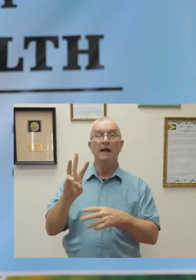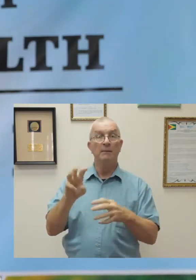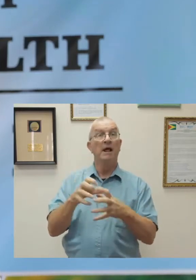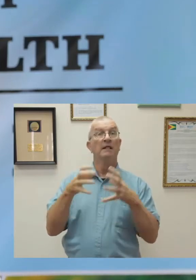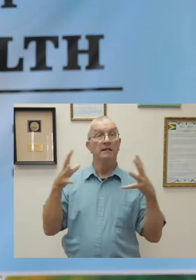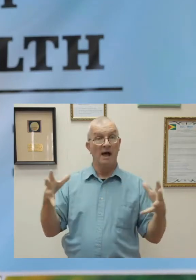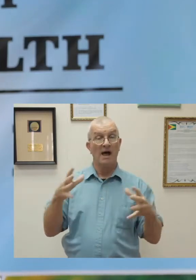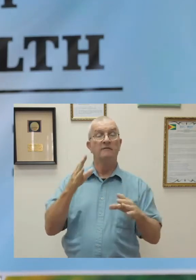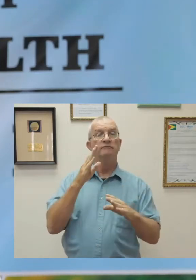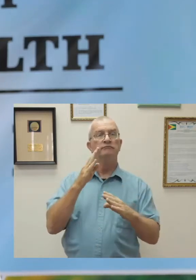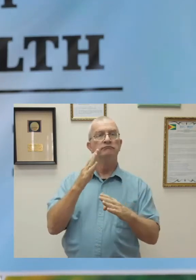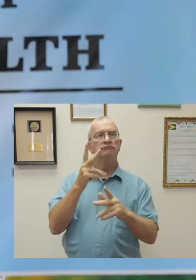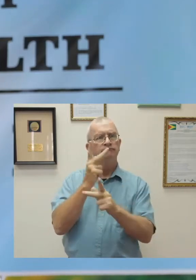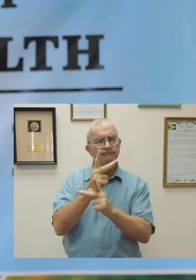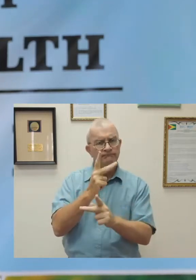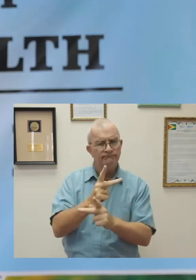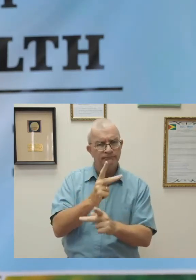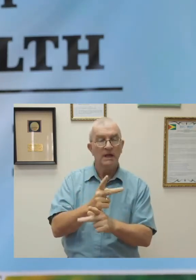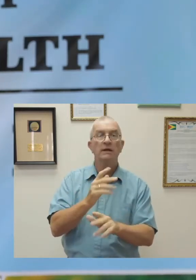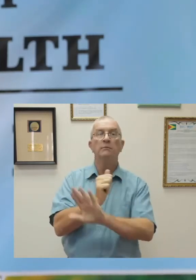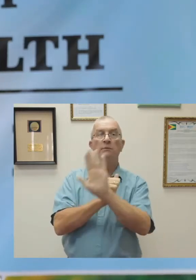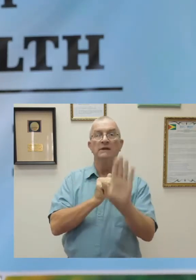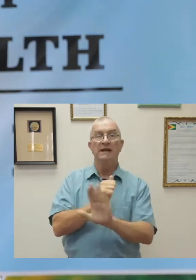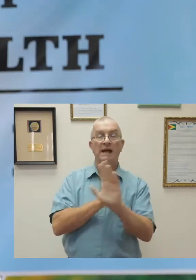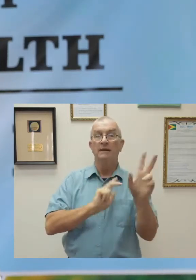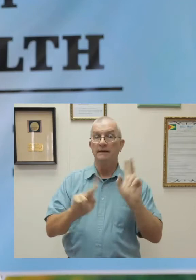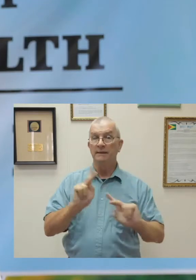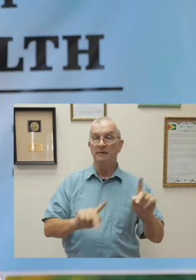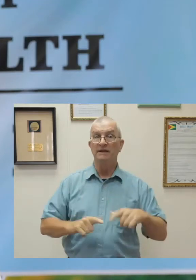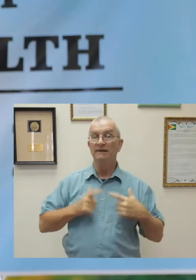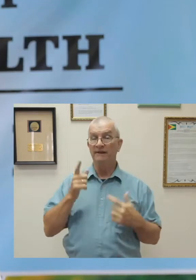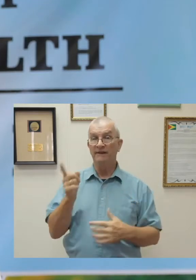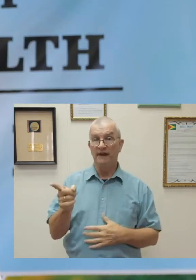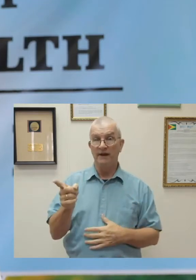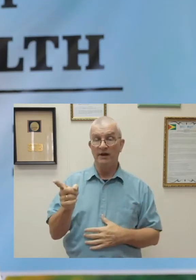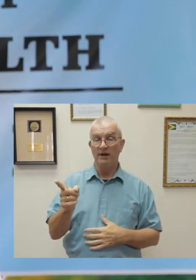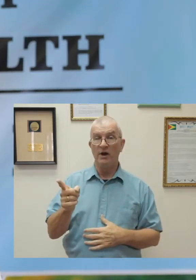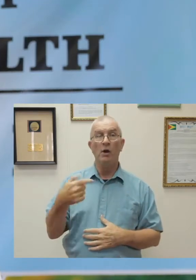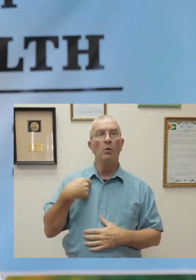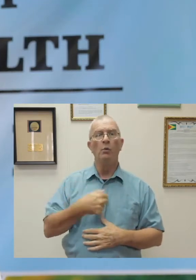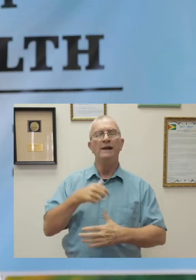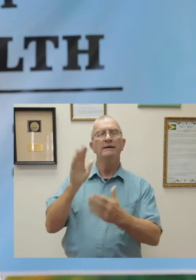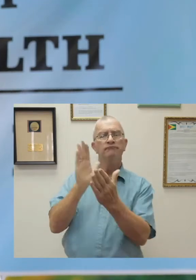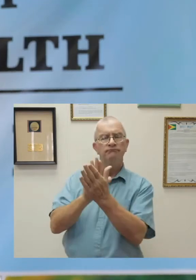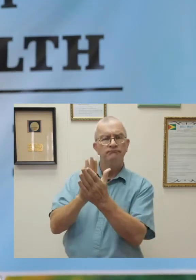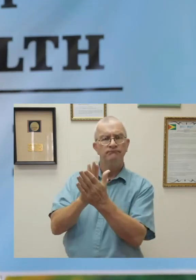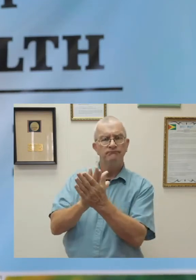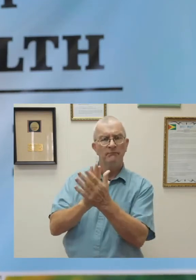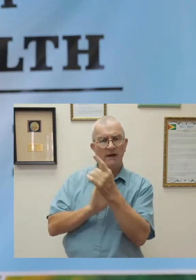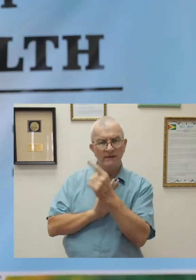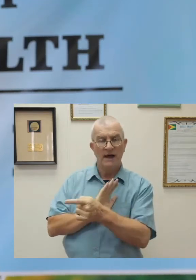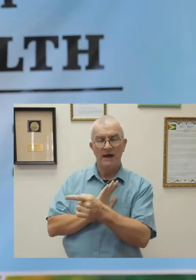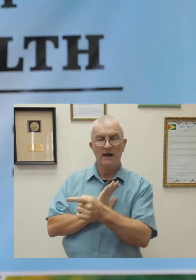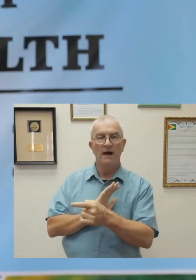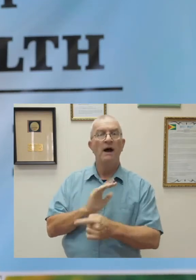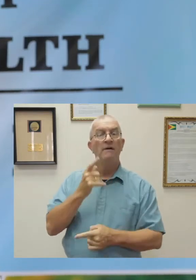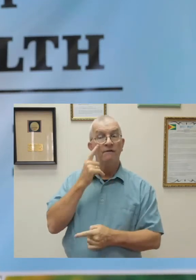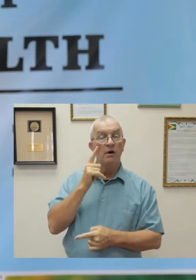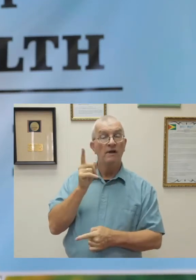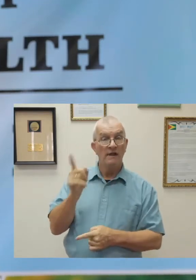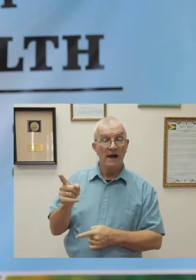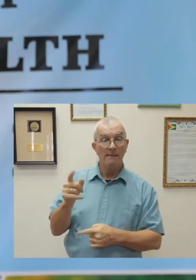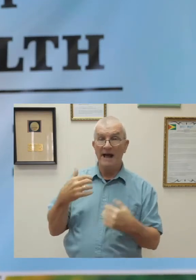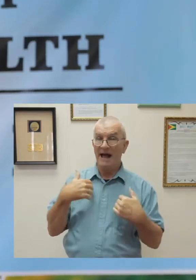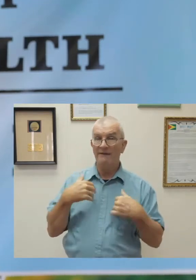necessary precautions to protect residents, and we wish to applaud their efforts because that